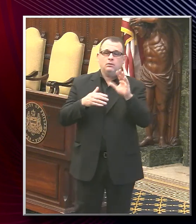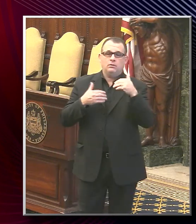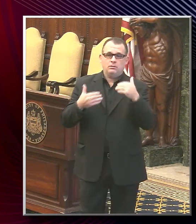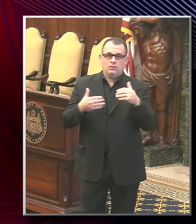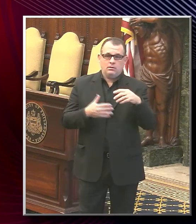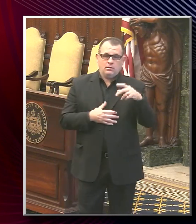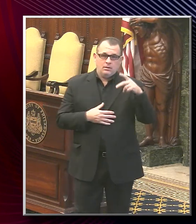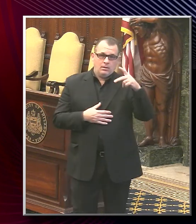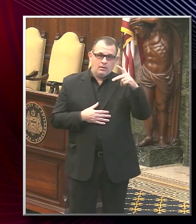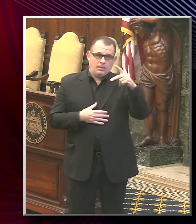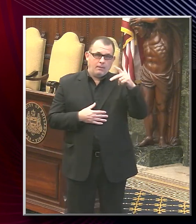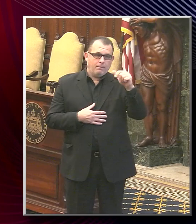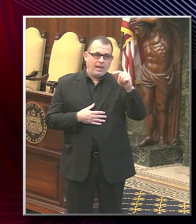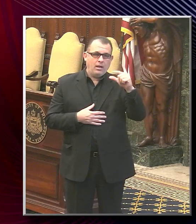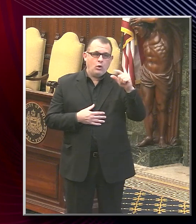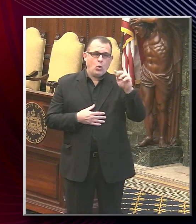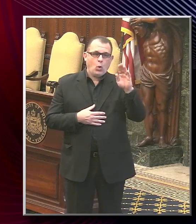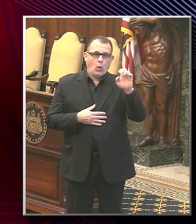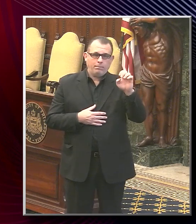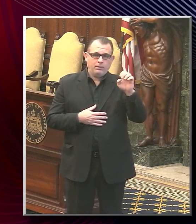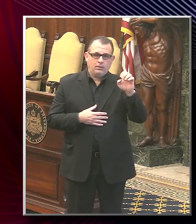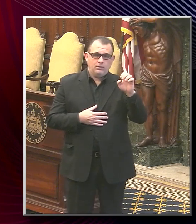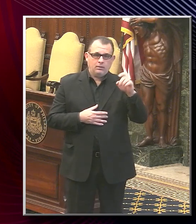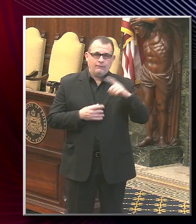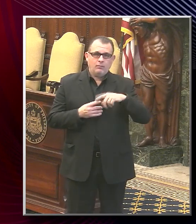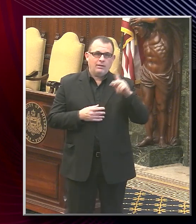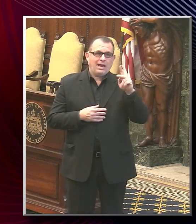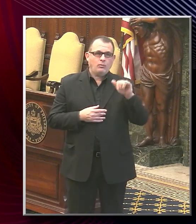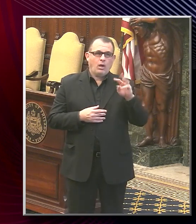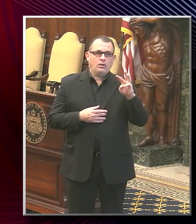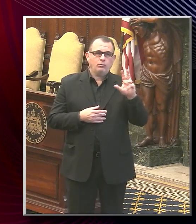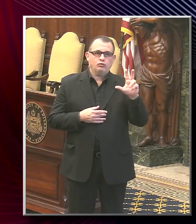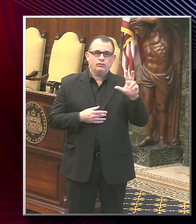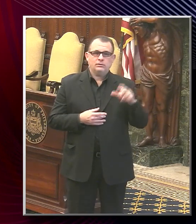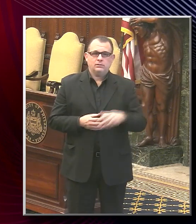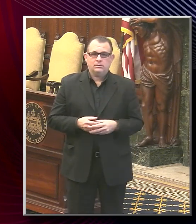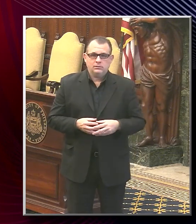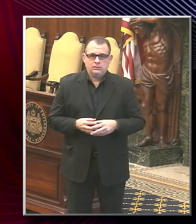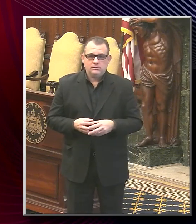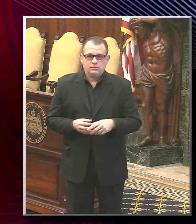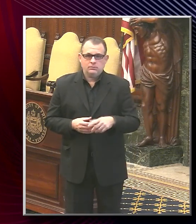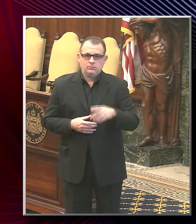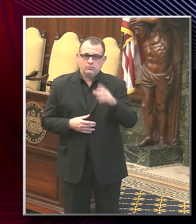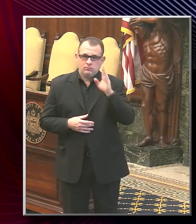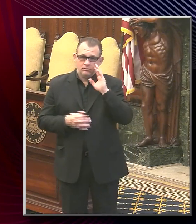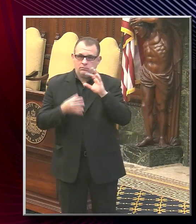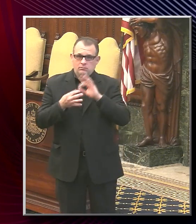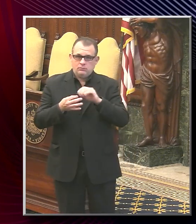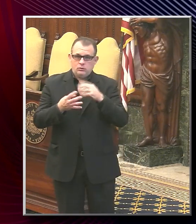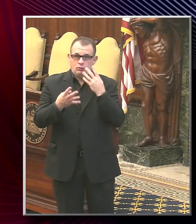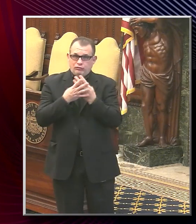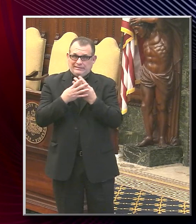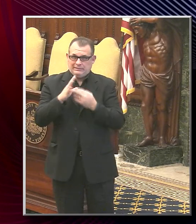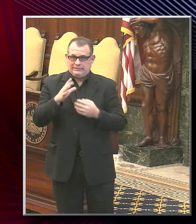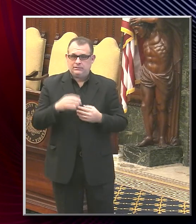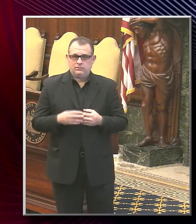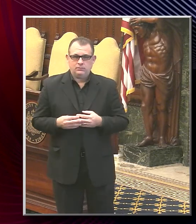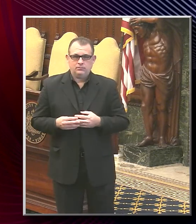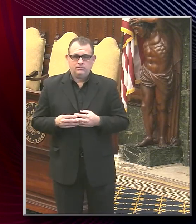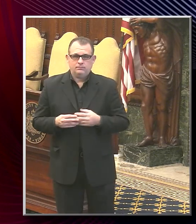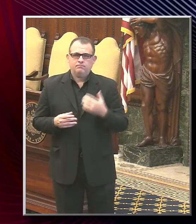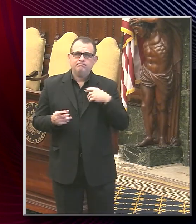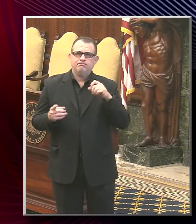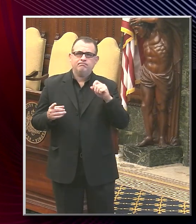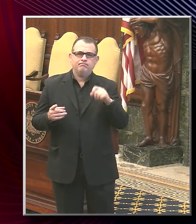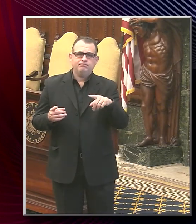KYW Radio. Pat, you're up. Hi, this is also a prison question. Will you